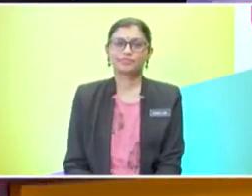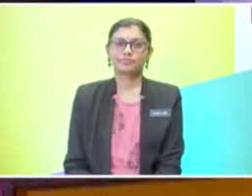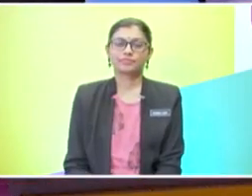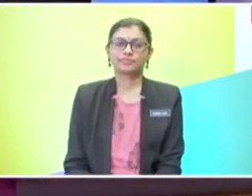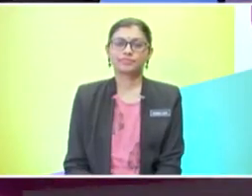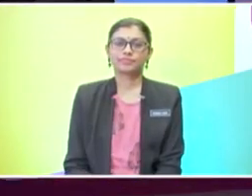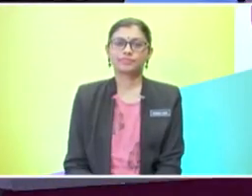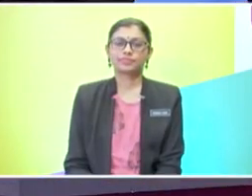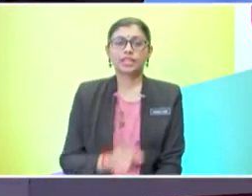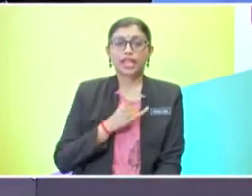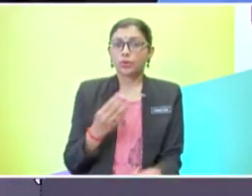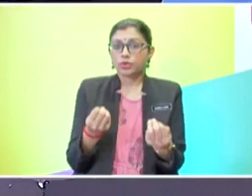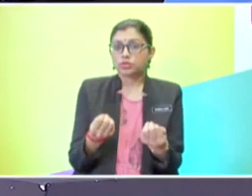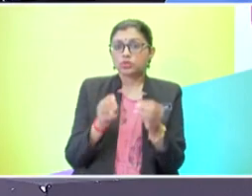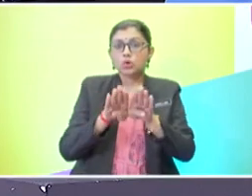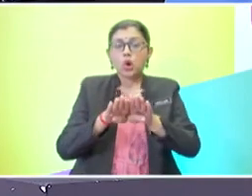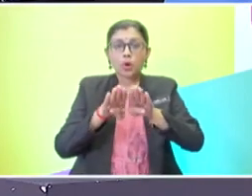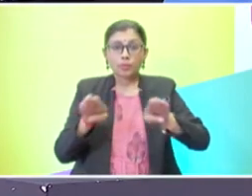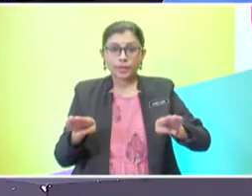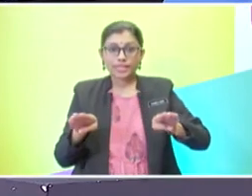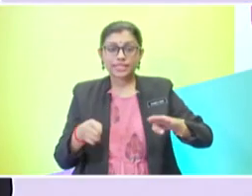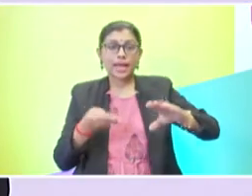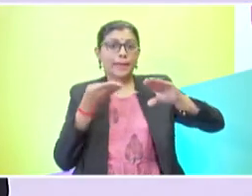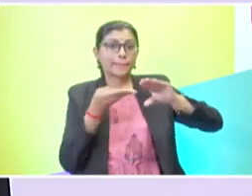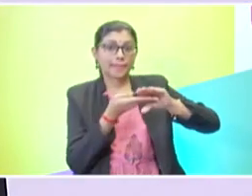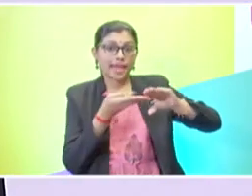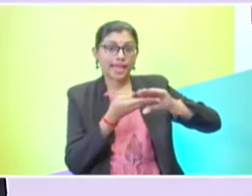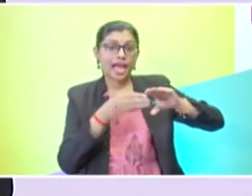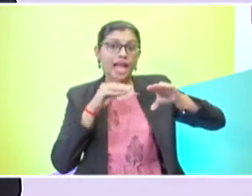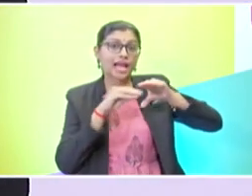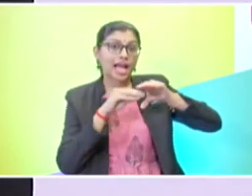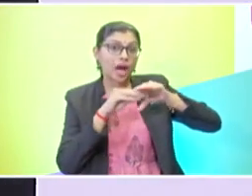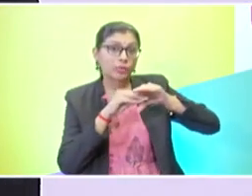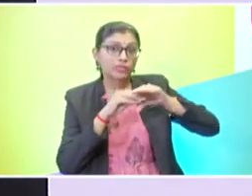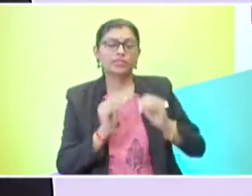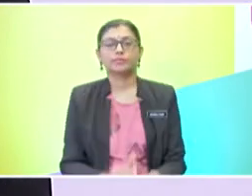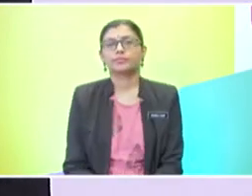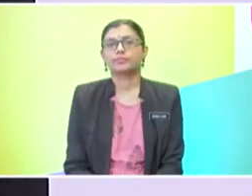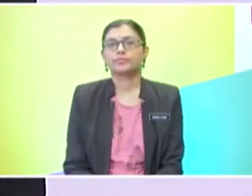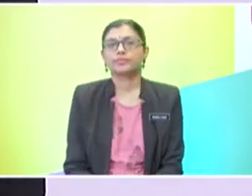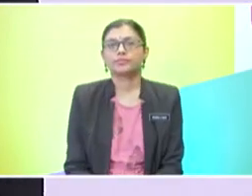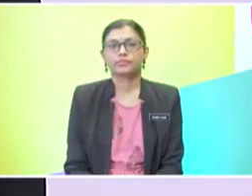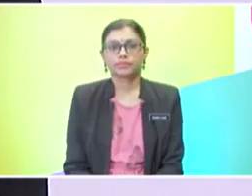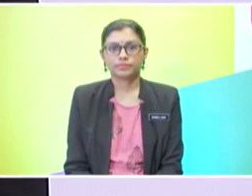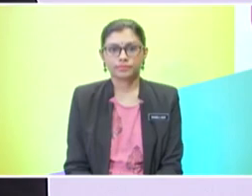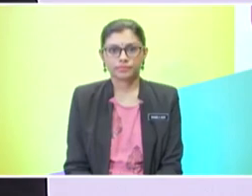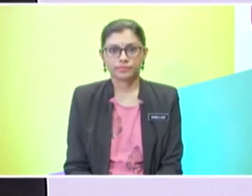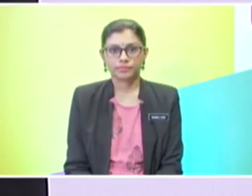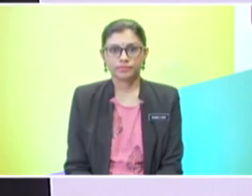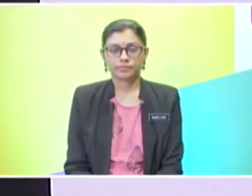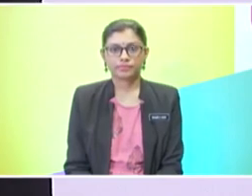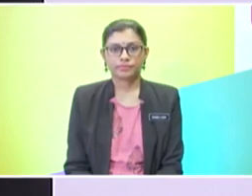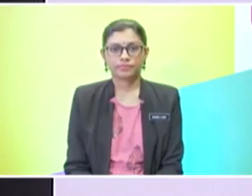you so much. Oh, I would like to open a bank account. Wow, sounds great. Okay, thank you very much for choosing our bank as